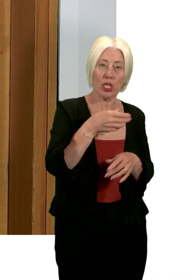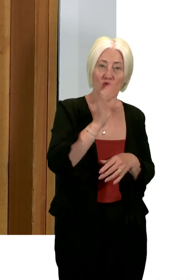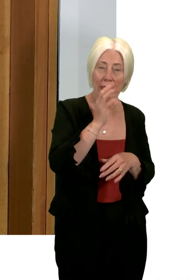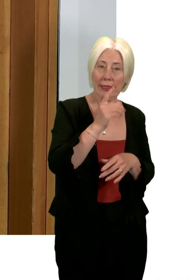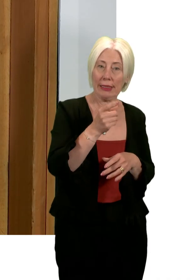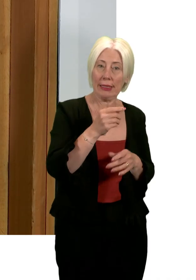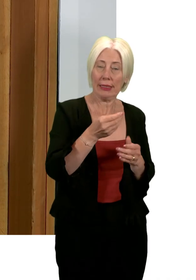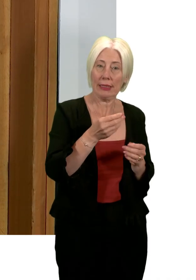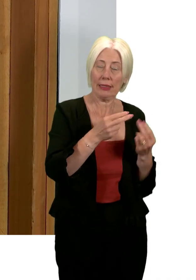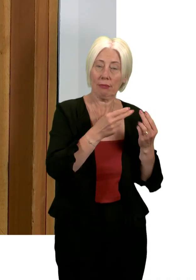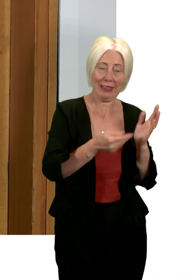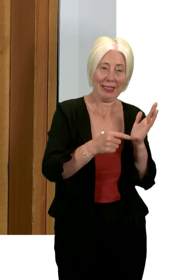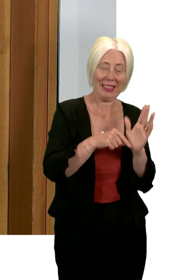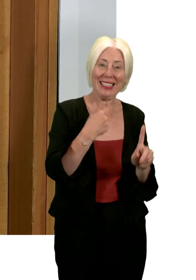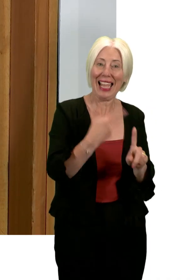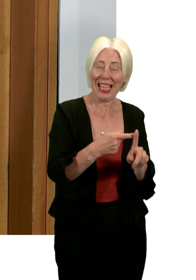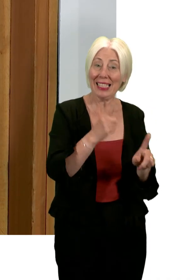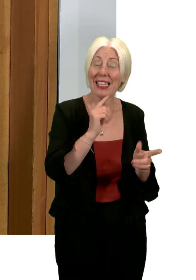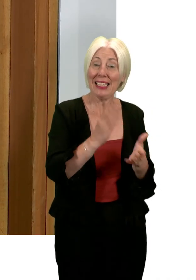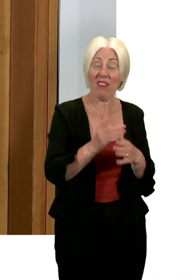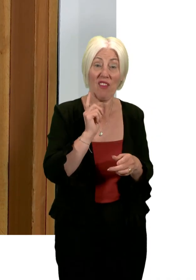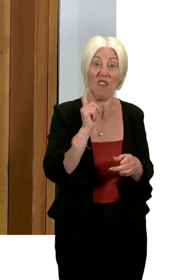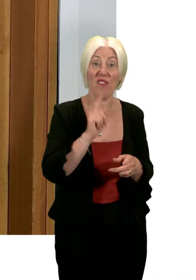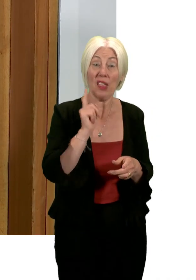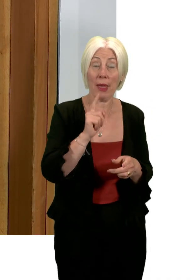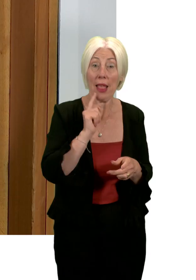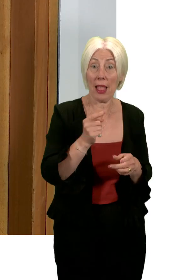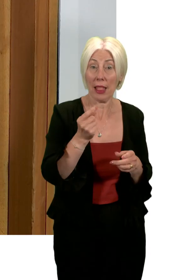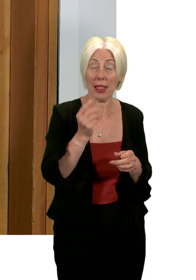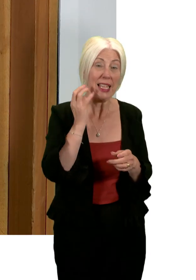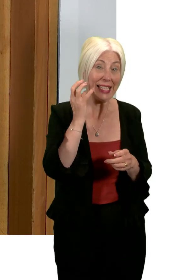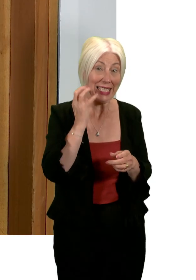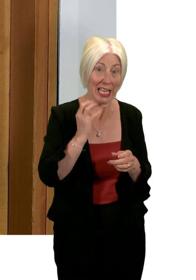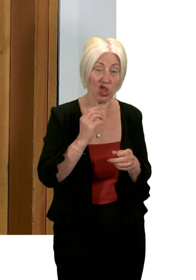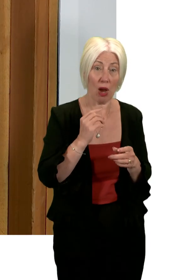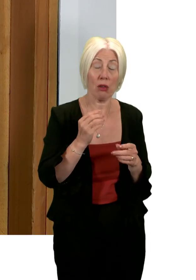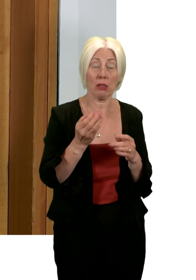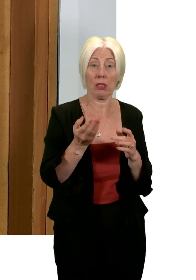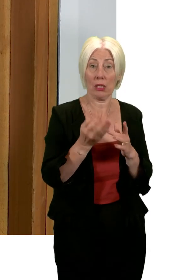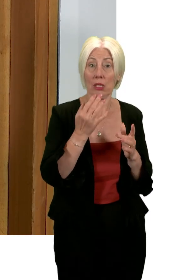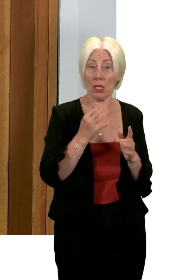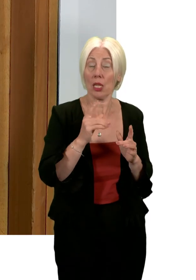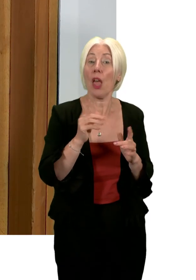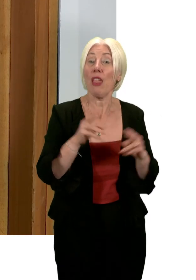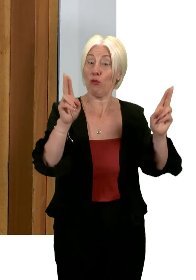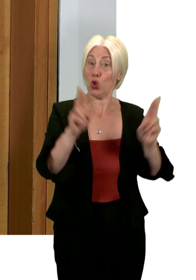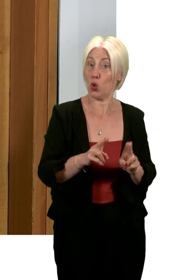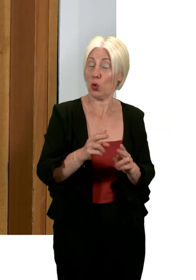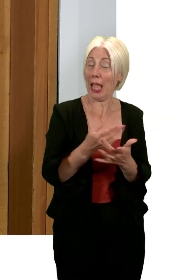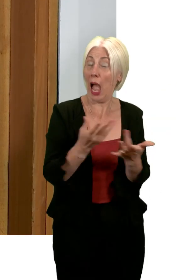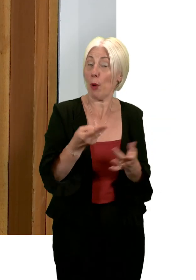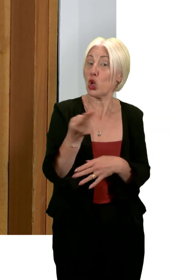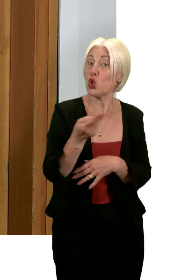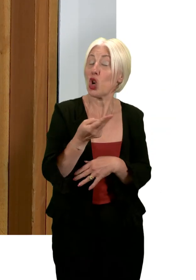particularly female teenagers, as that's what the evidence tells us, that there has been a reduction in sugar intake. So that is